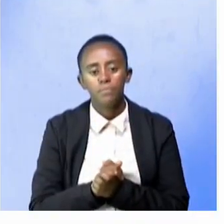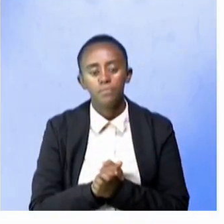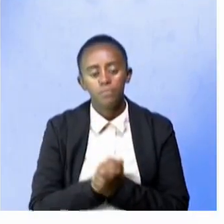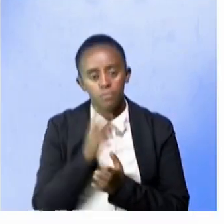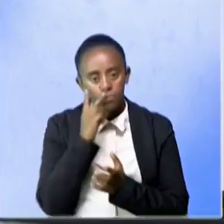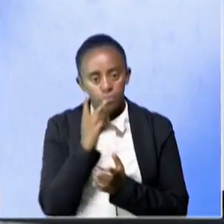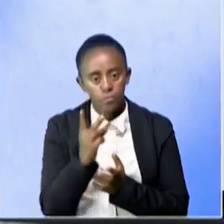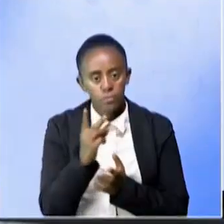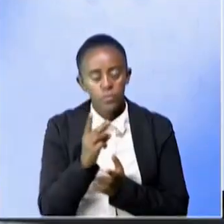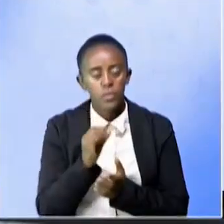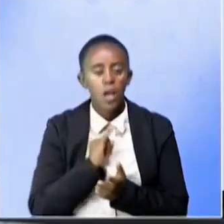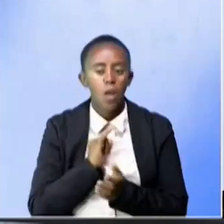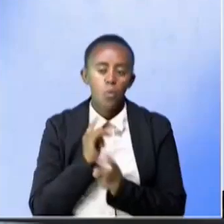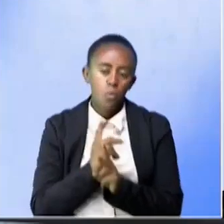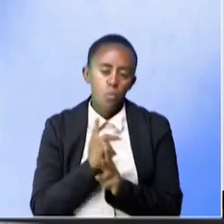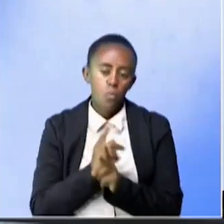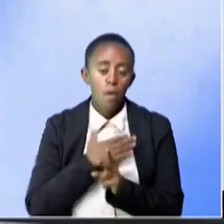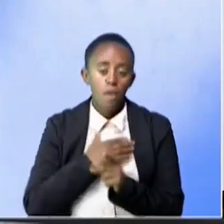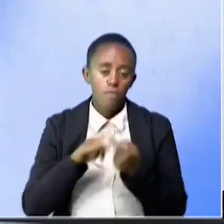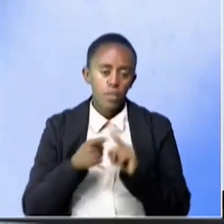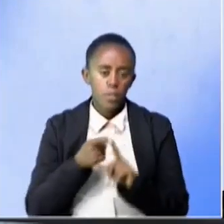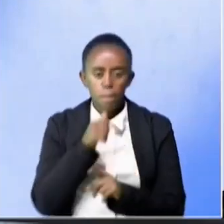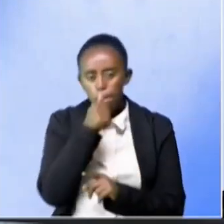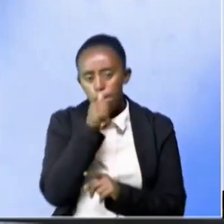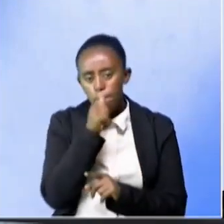Look now, I wait my friend patiently.